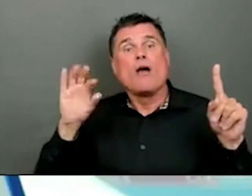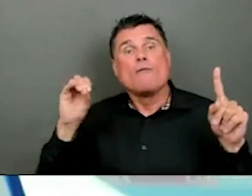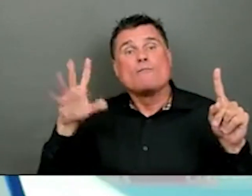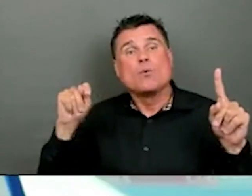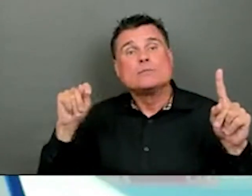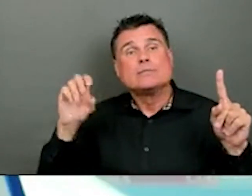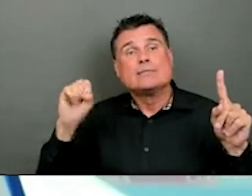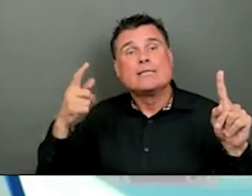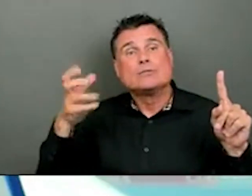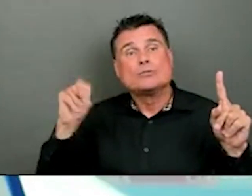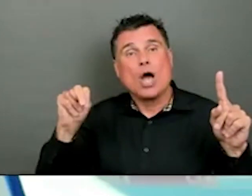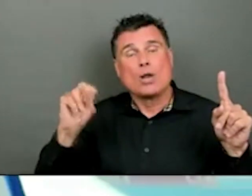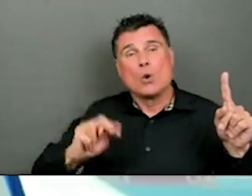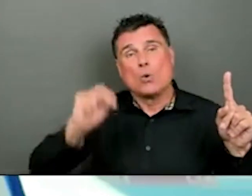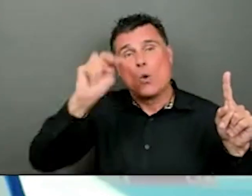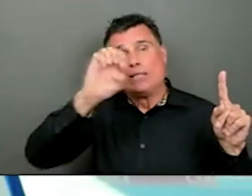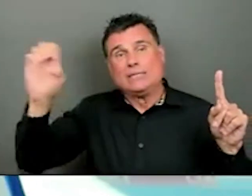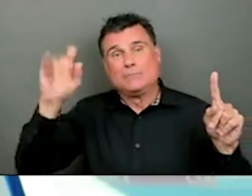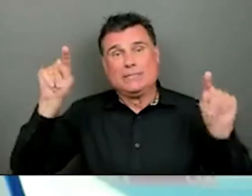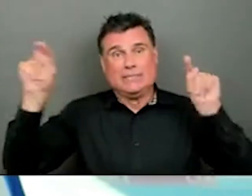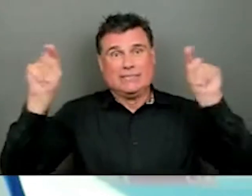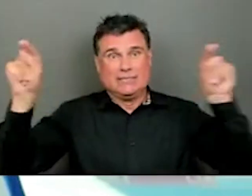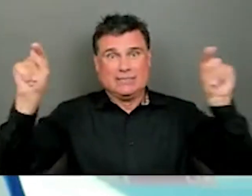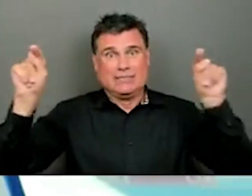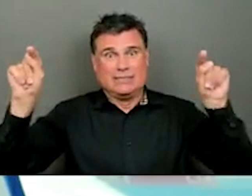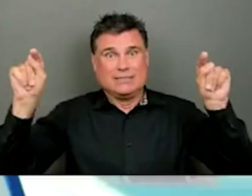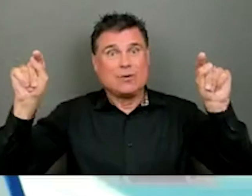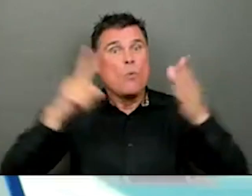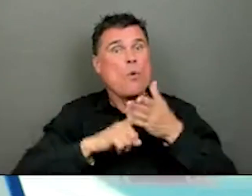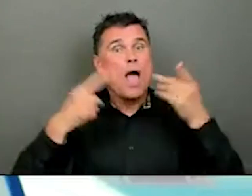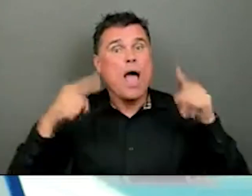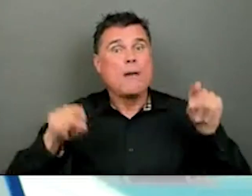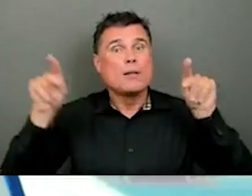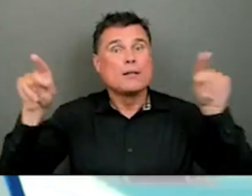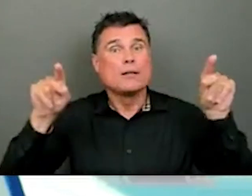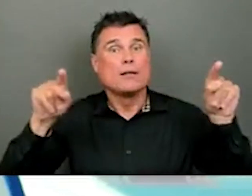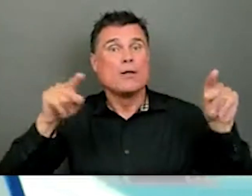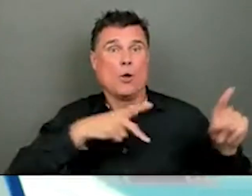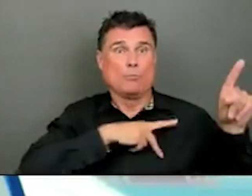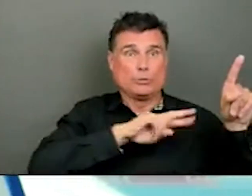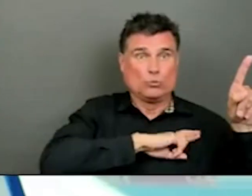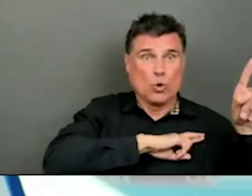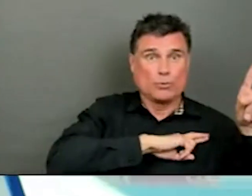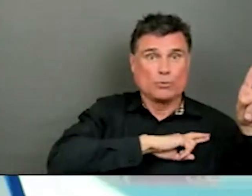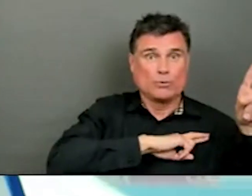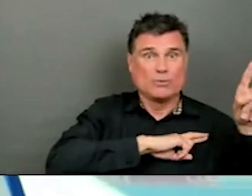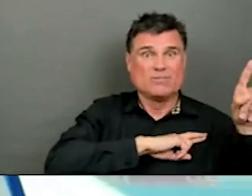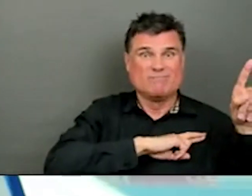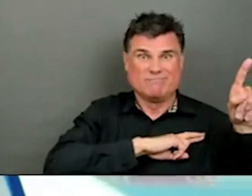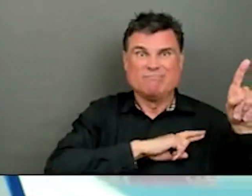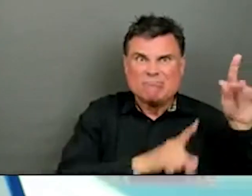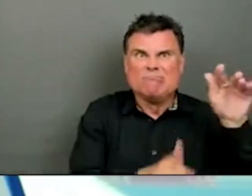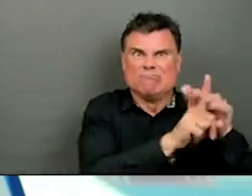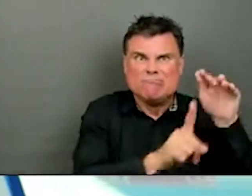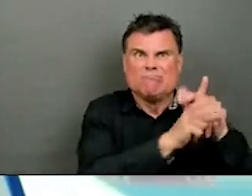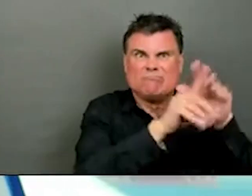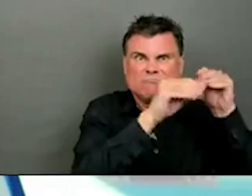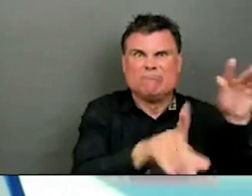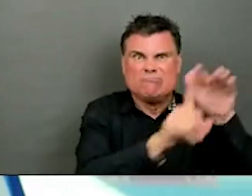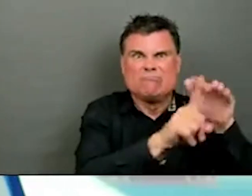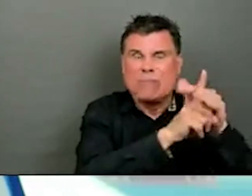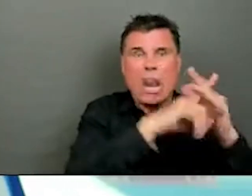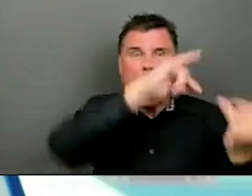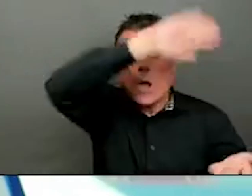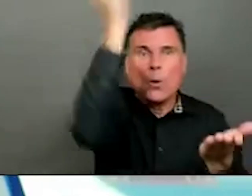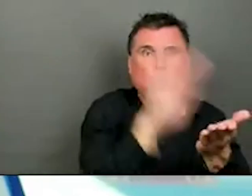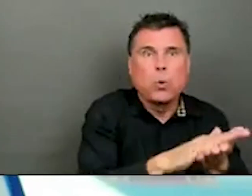Health Authority. But what happened in Prince Rupert was we went from a lot of cases to almost none because people got vaccinated. And people